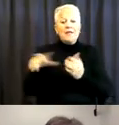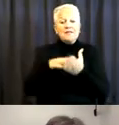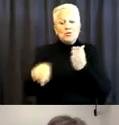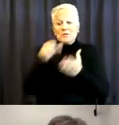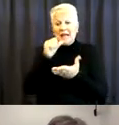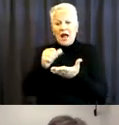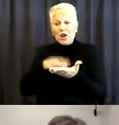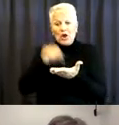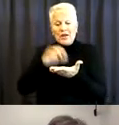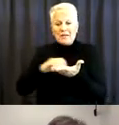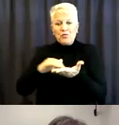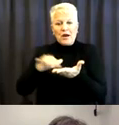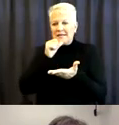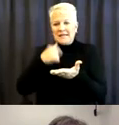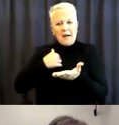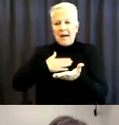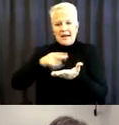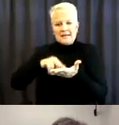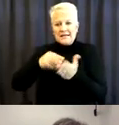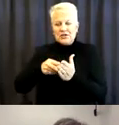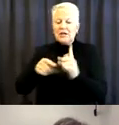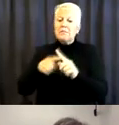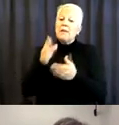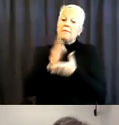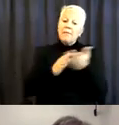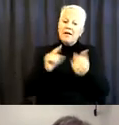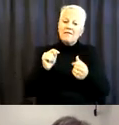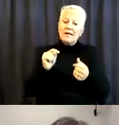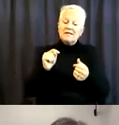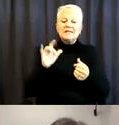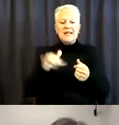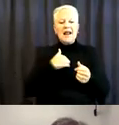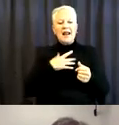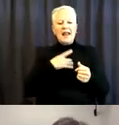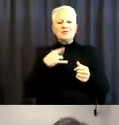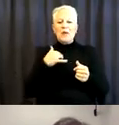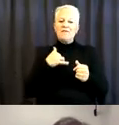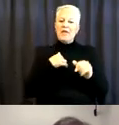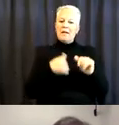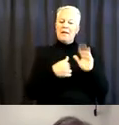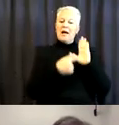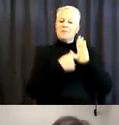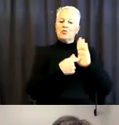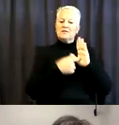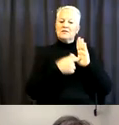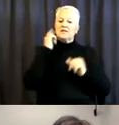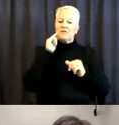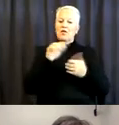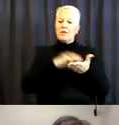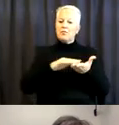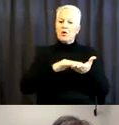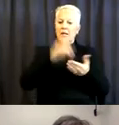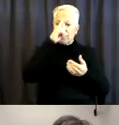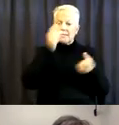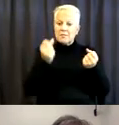isn't learning Braille, and that's not my intention. Part of it is that I like to have that presence of the Braille because I found a